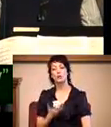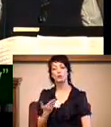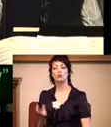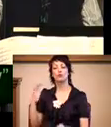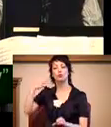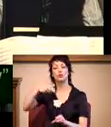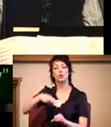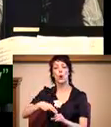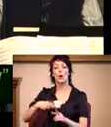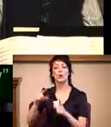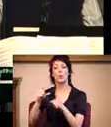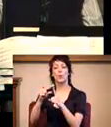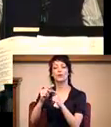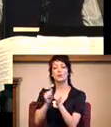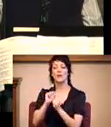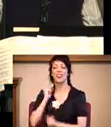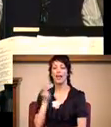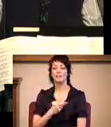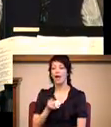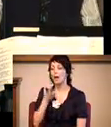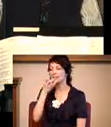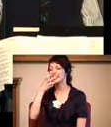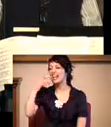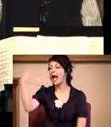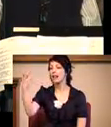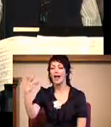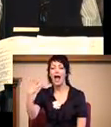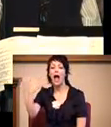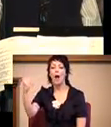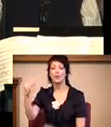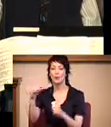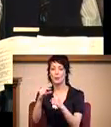with us. You might hear me yelling out words. So sing those.